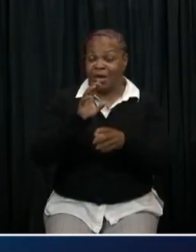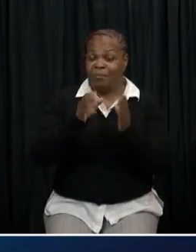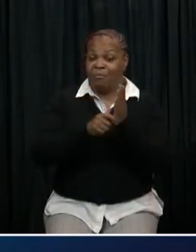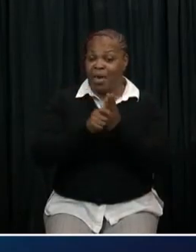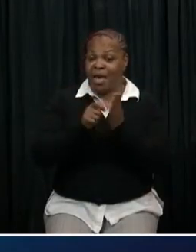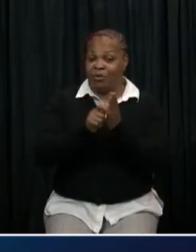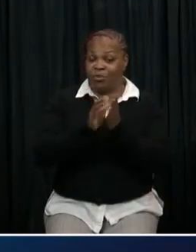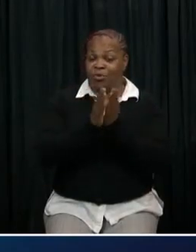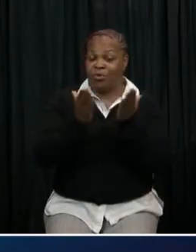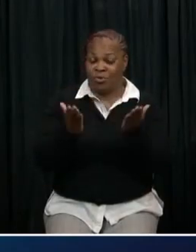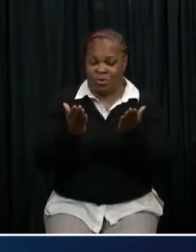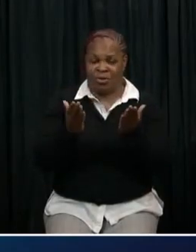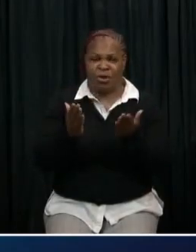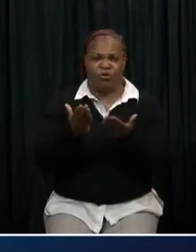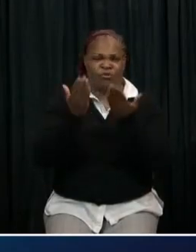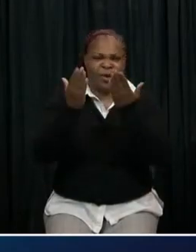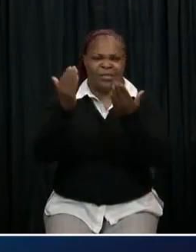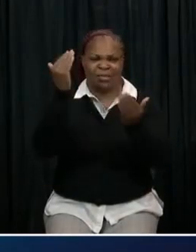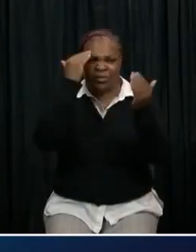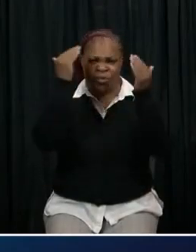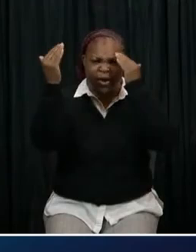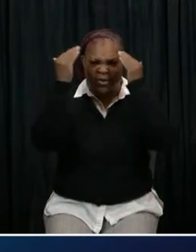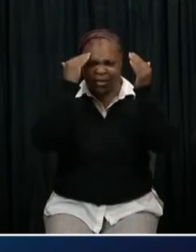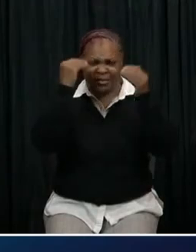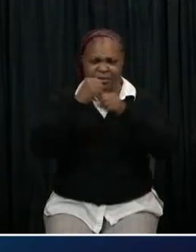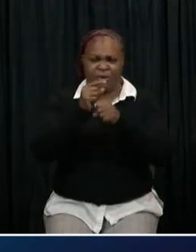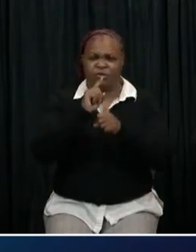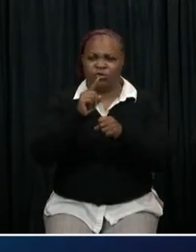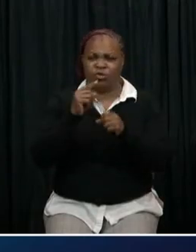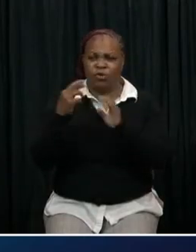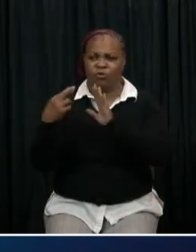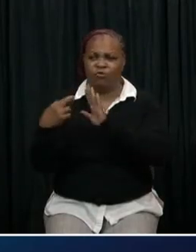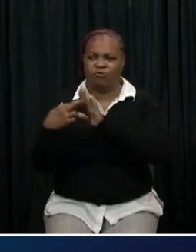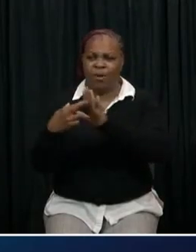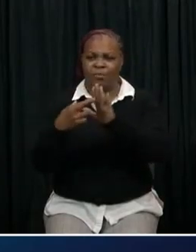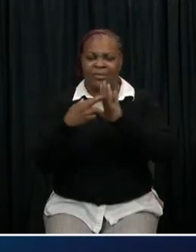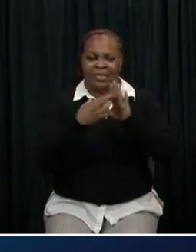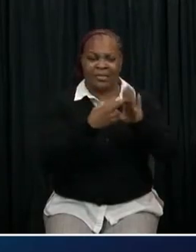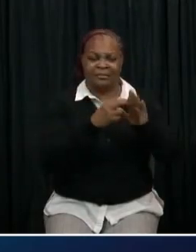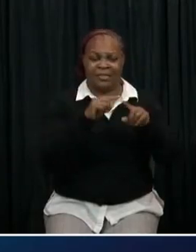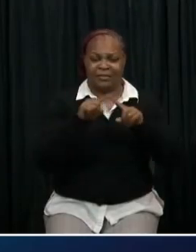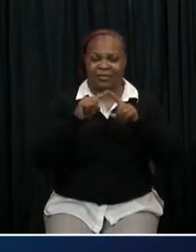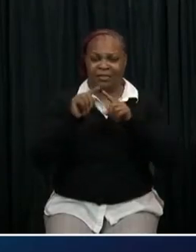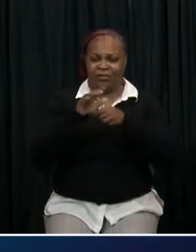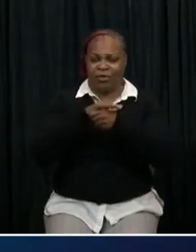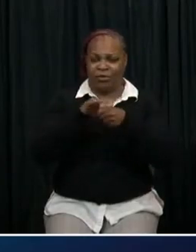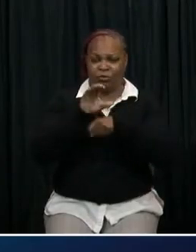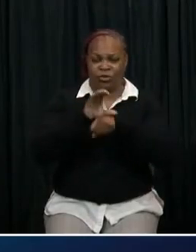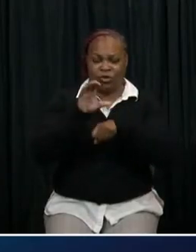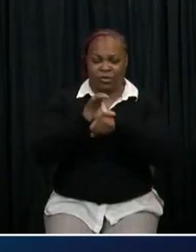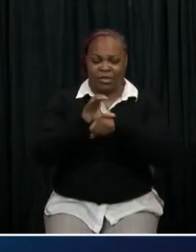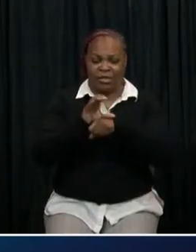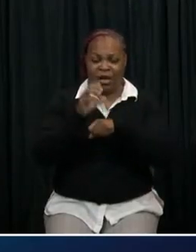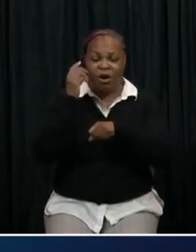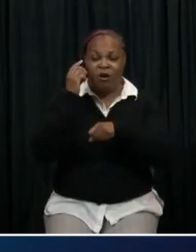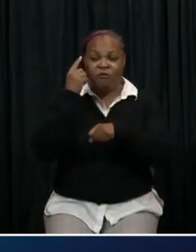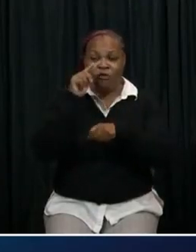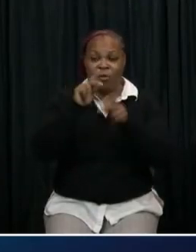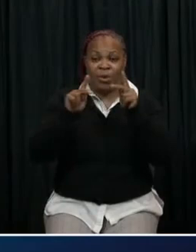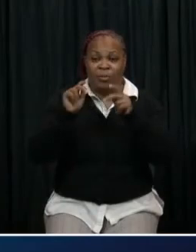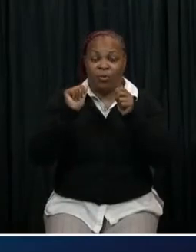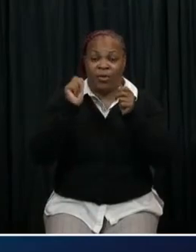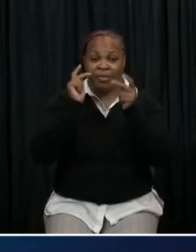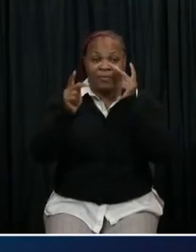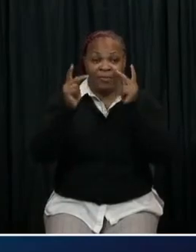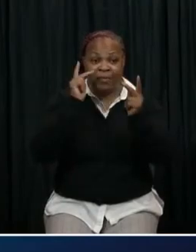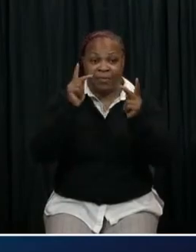awareness and help to ensure there is representation at the local church for anyone with a visible or